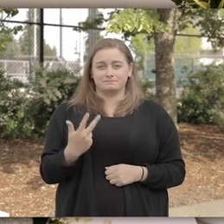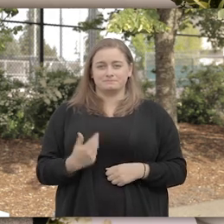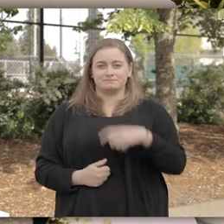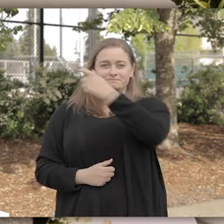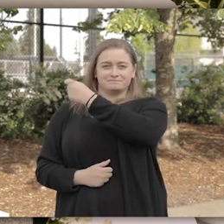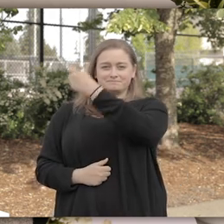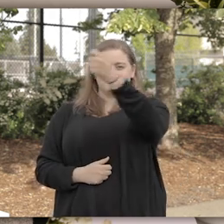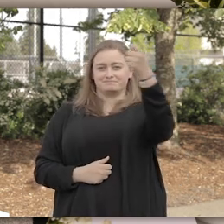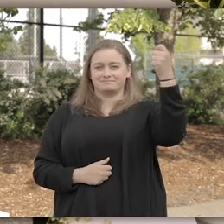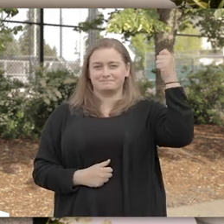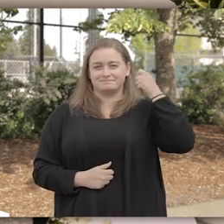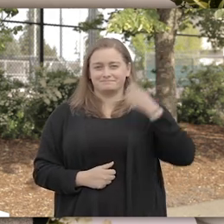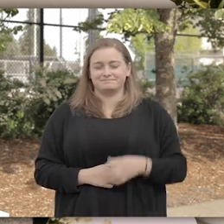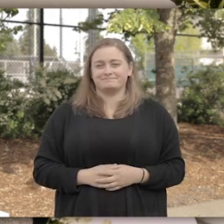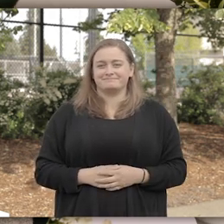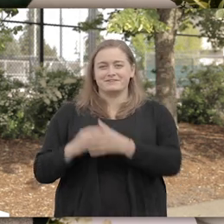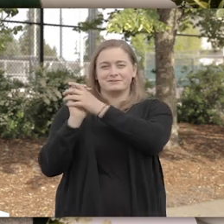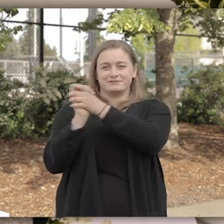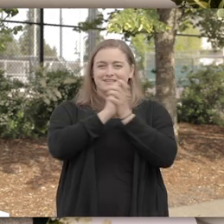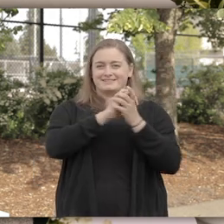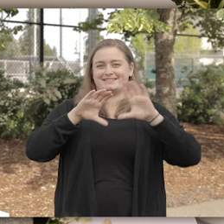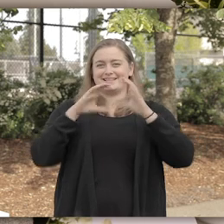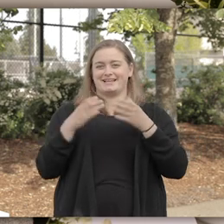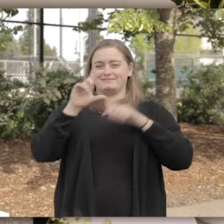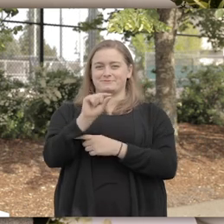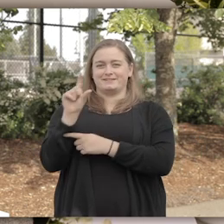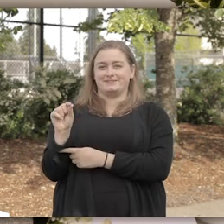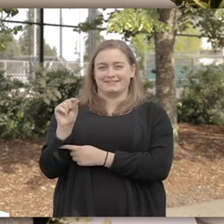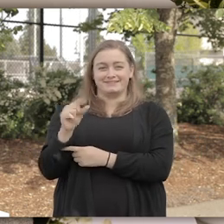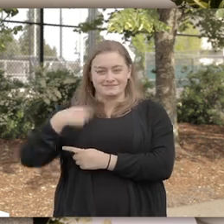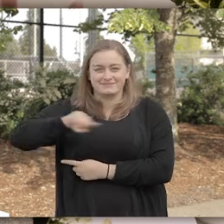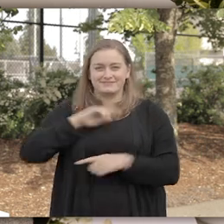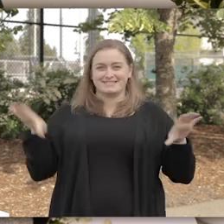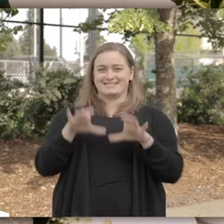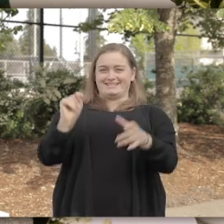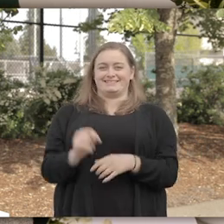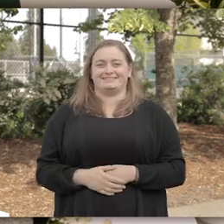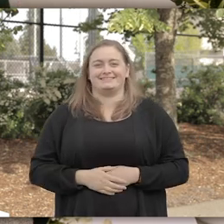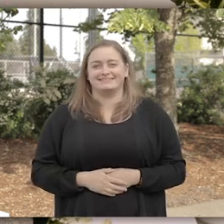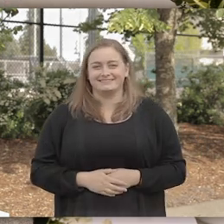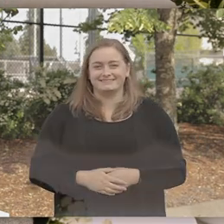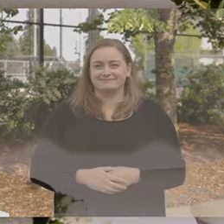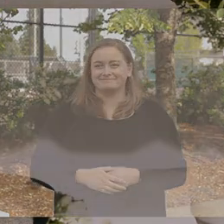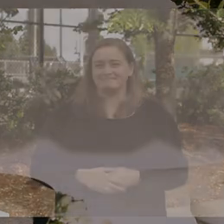two, three. Congratulations, class of 2020. We did it.